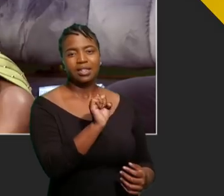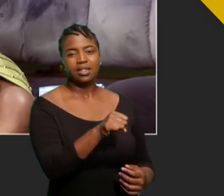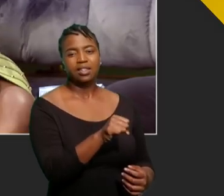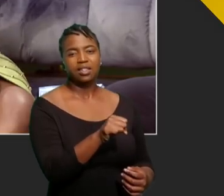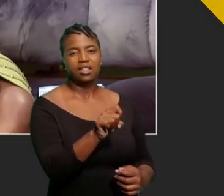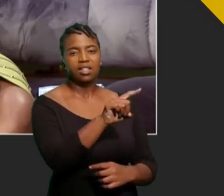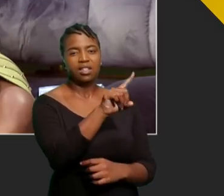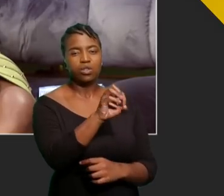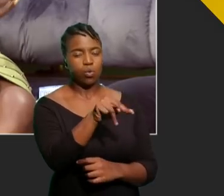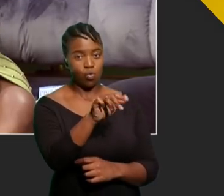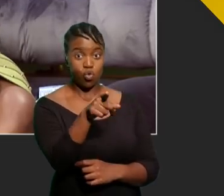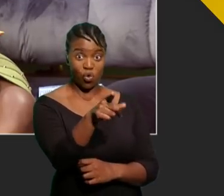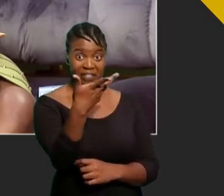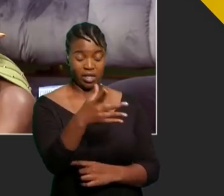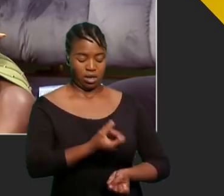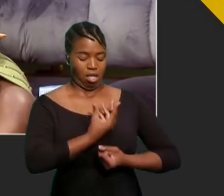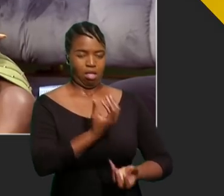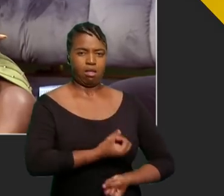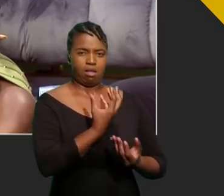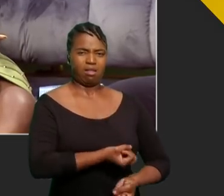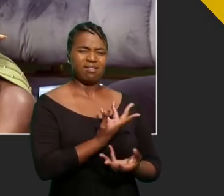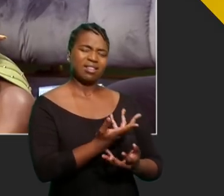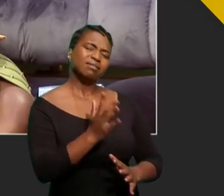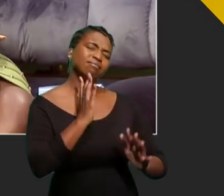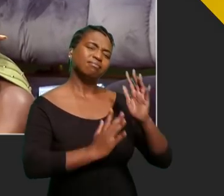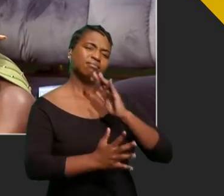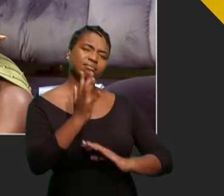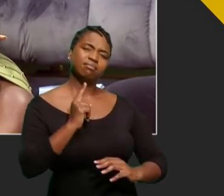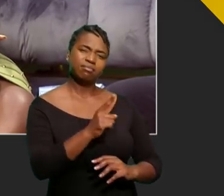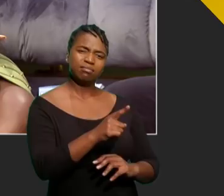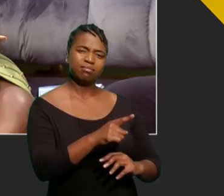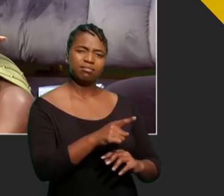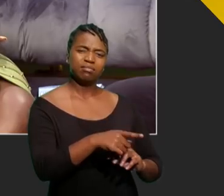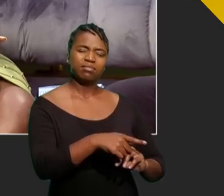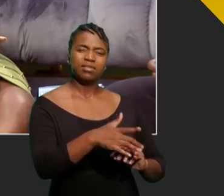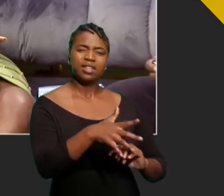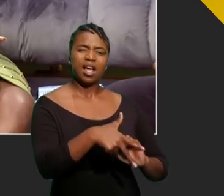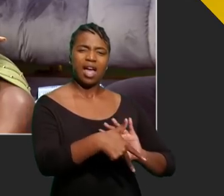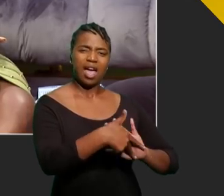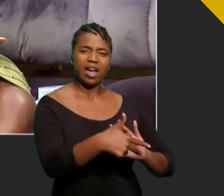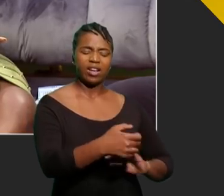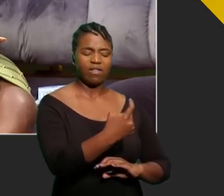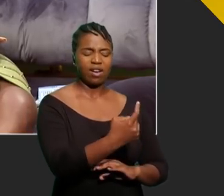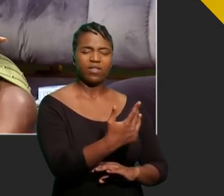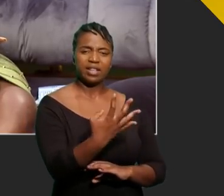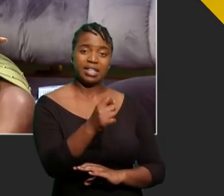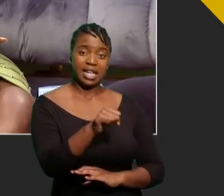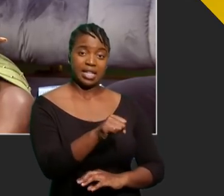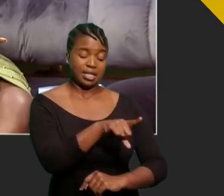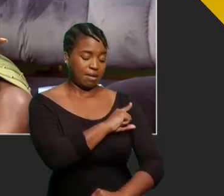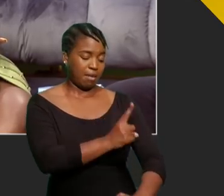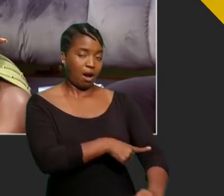The Zondo Commission. At the Zondo Commission. Just take me a little bit back to the Act of 1947 of the Commissions Act. It gives power to the